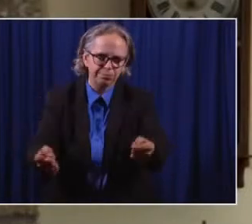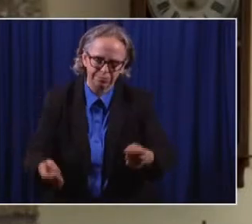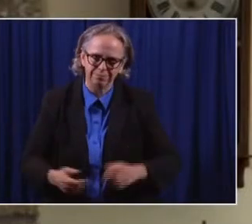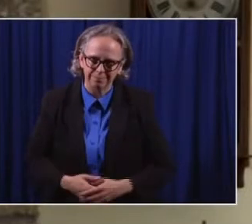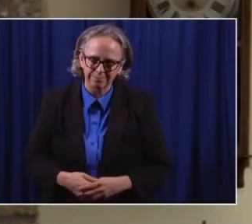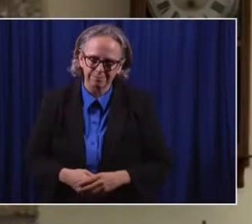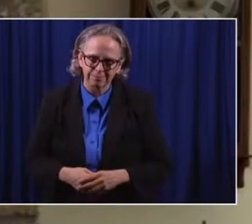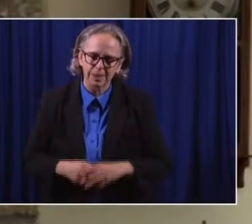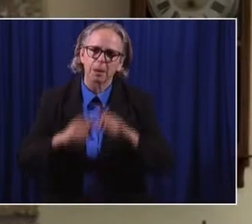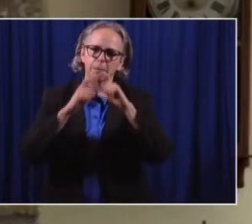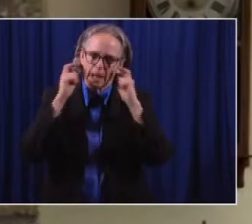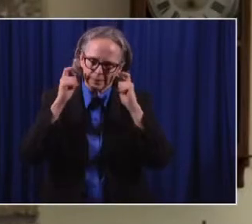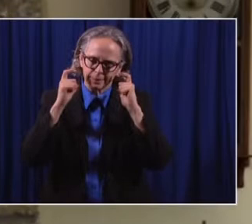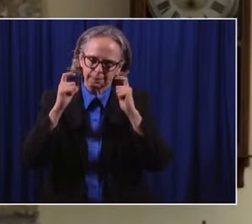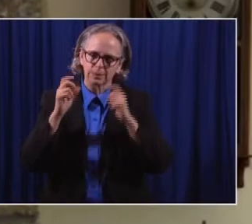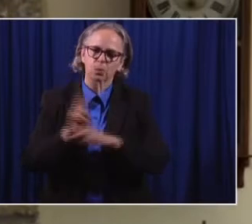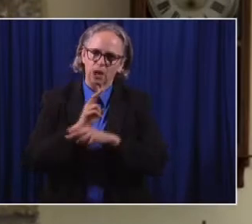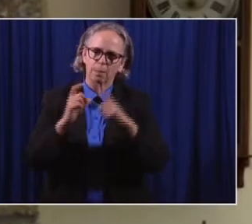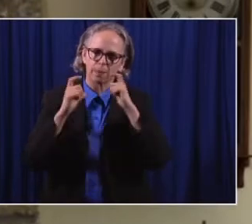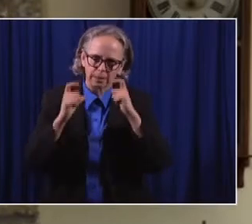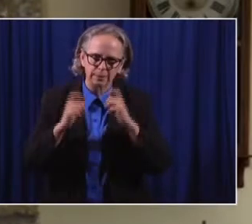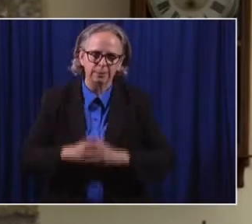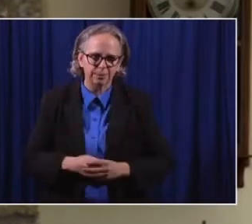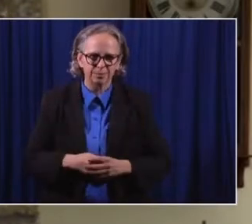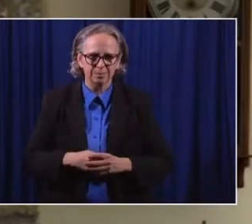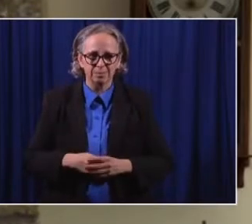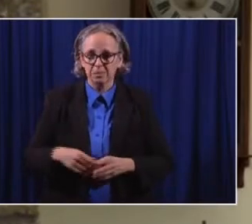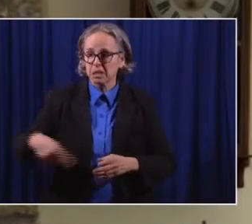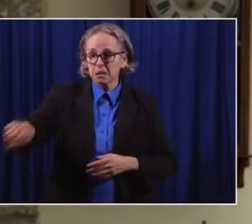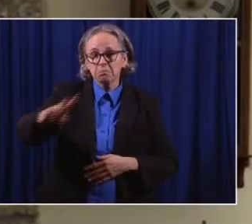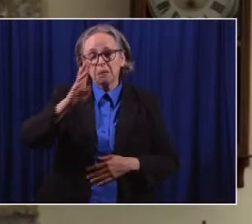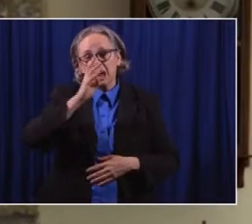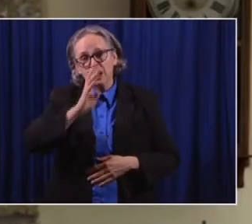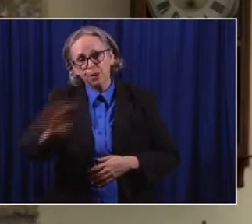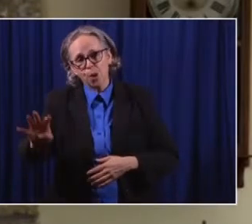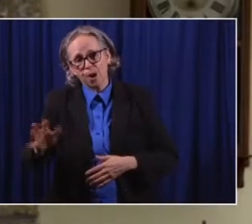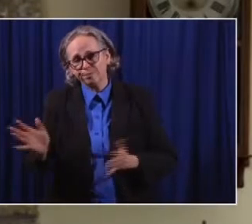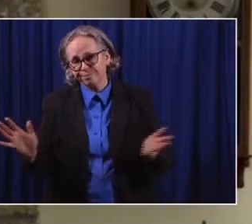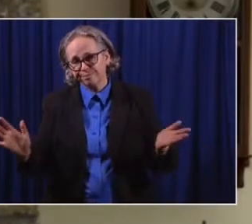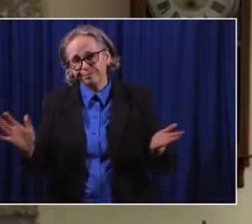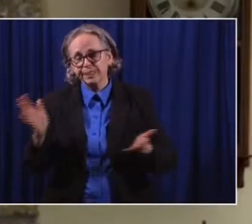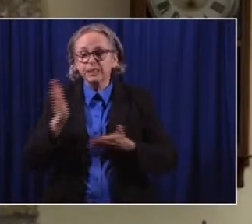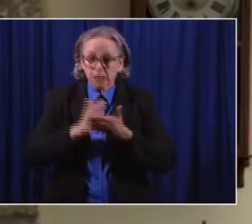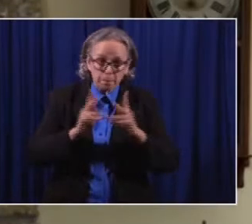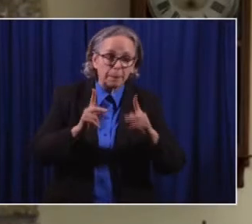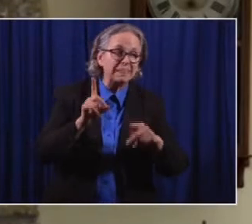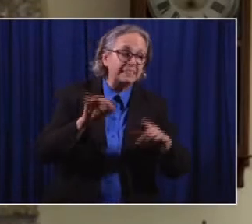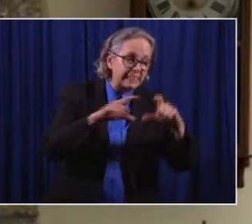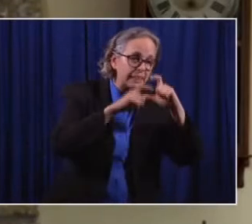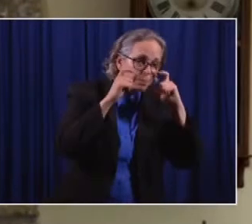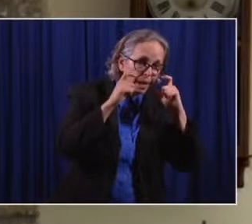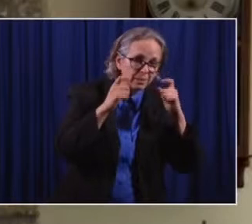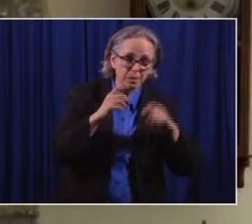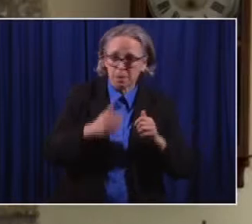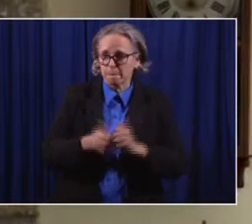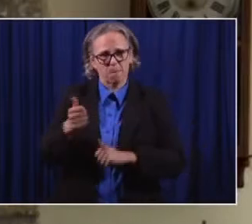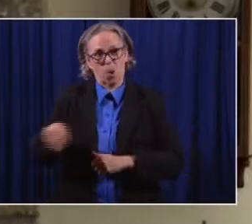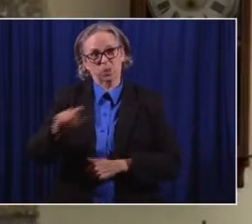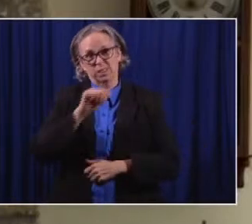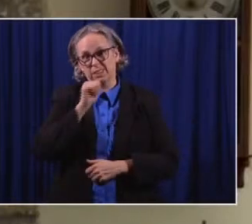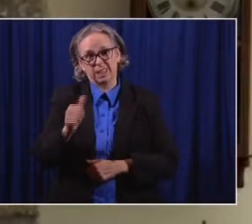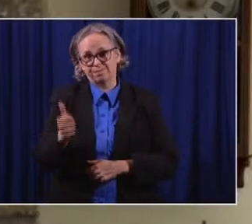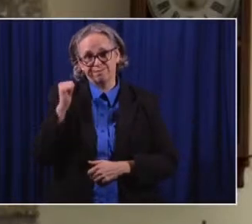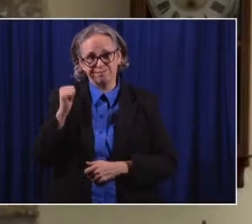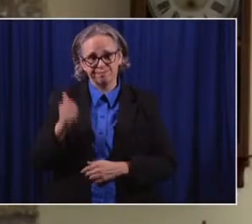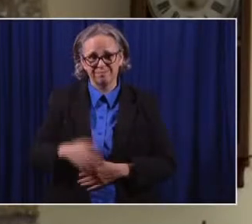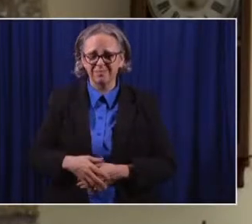so, they did not follow that. Some did, many did not. And I think that's too bad that